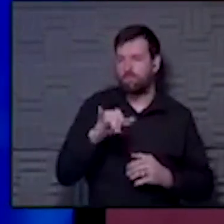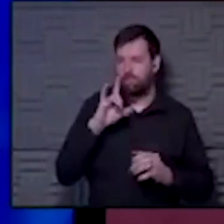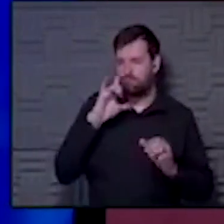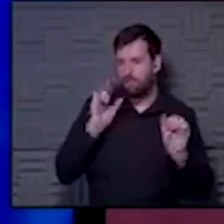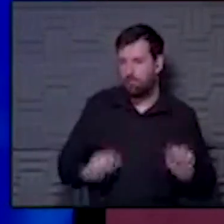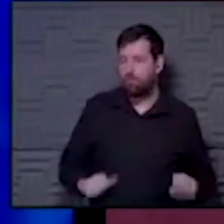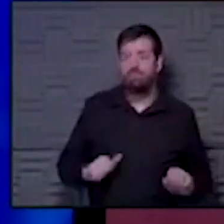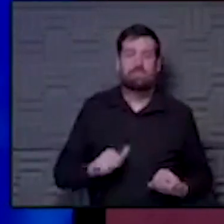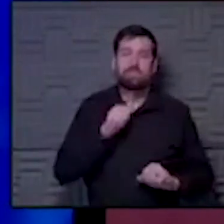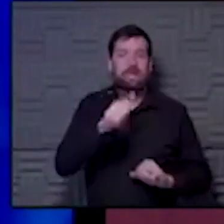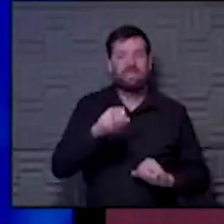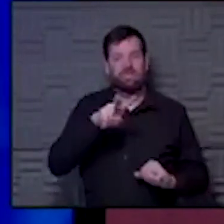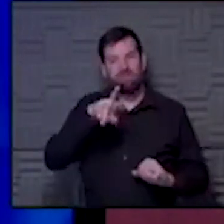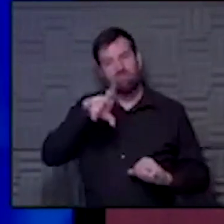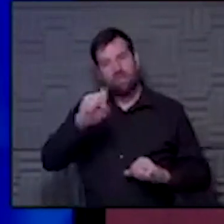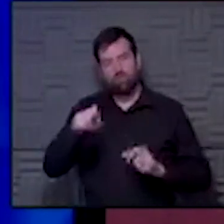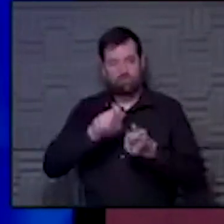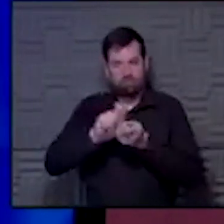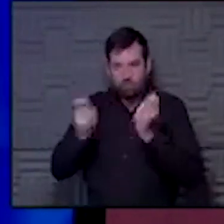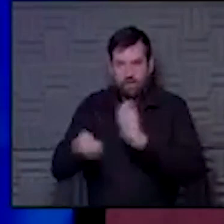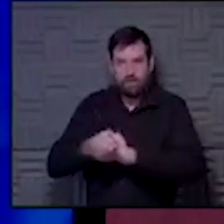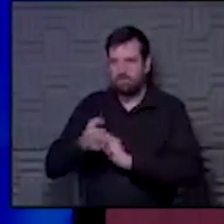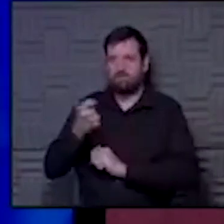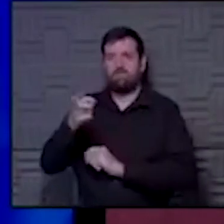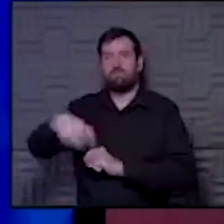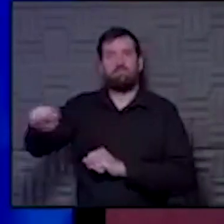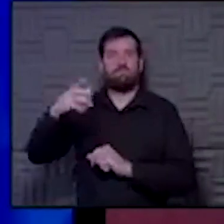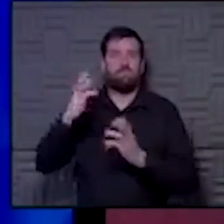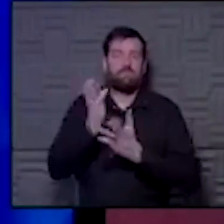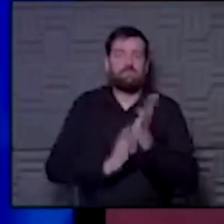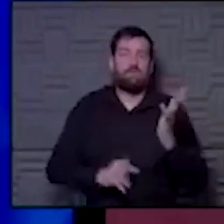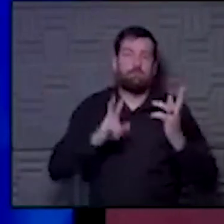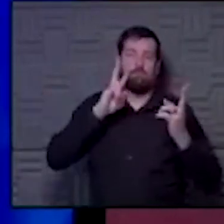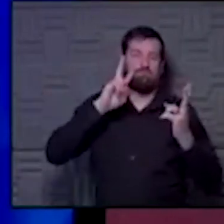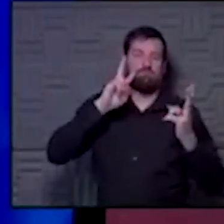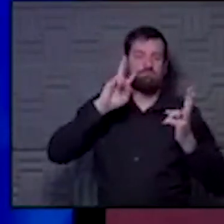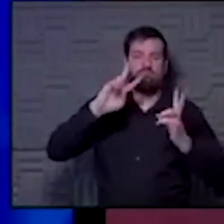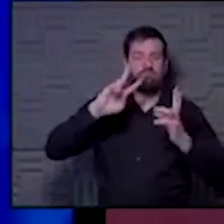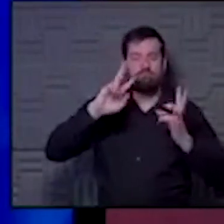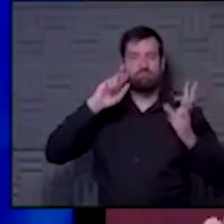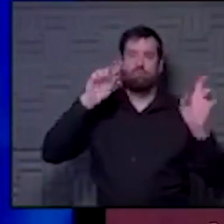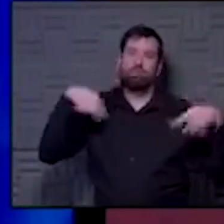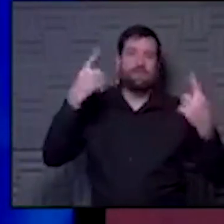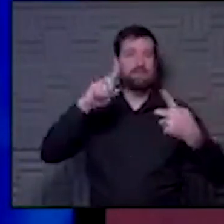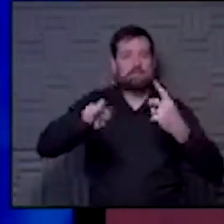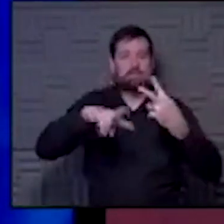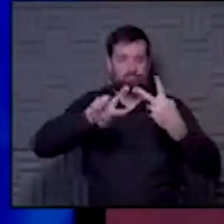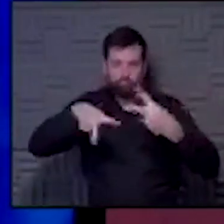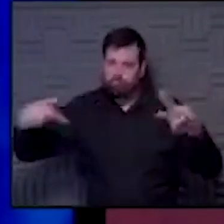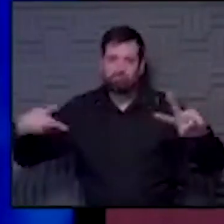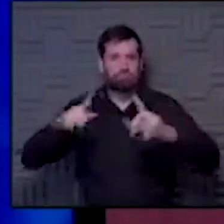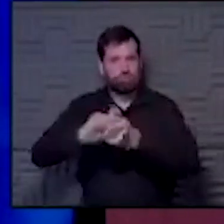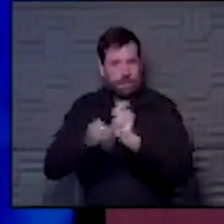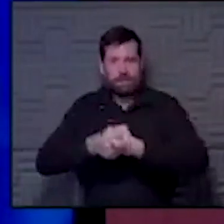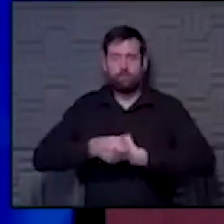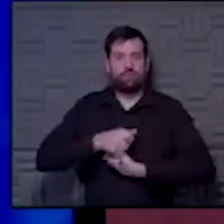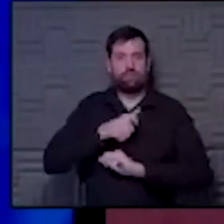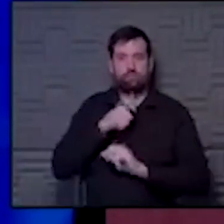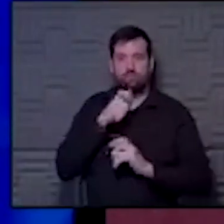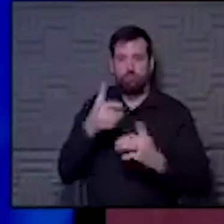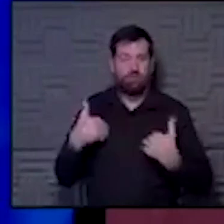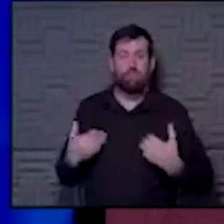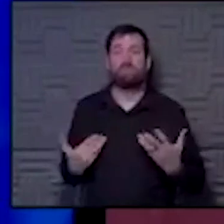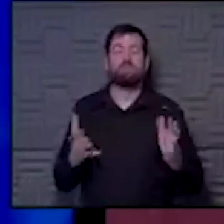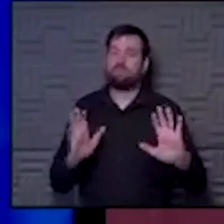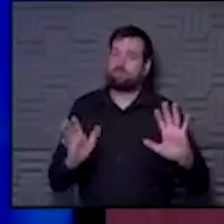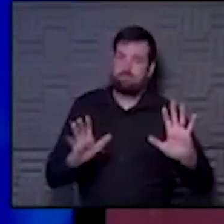not that the virus is mutated and you suddenly got some crazy strain that we don't know about. Let's just put that one to rest. Yeah. And let's focus on the real reason